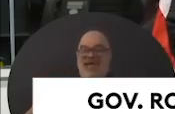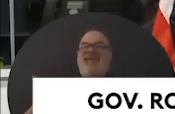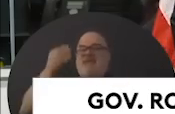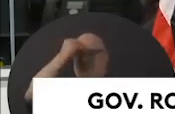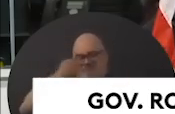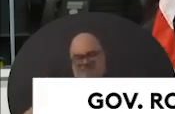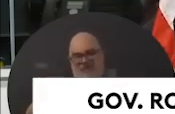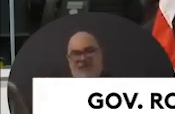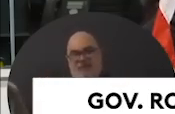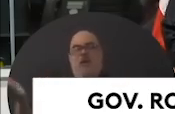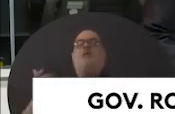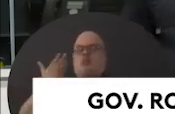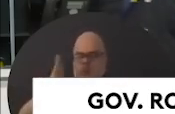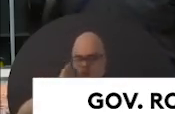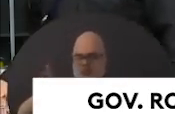then if not, we'll definitely be back tomorrow.